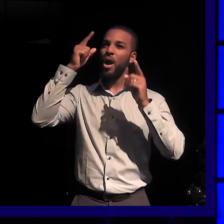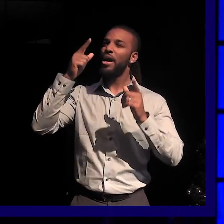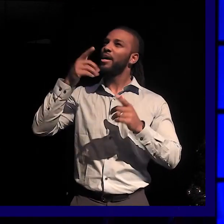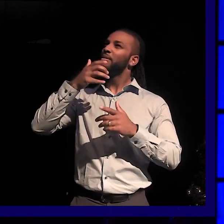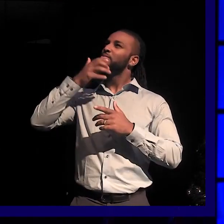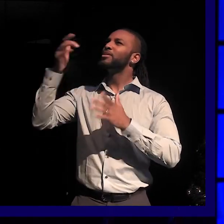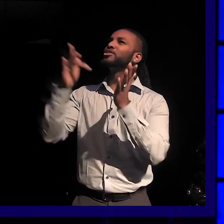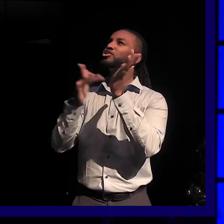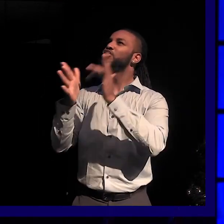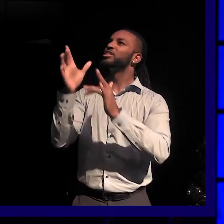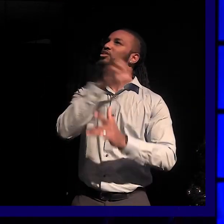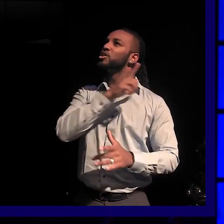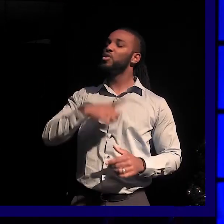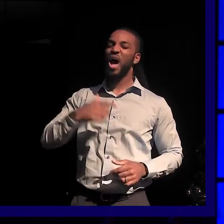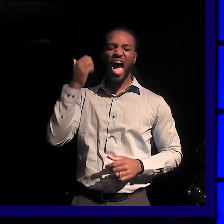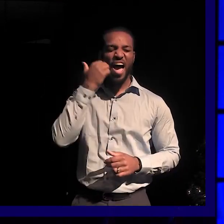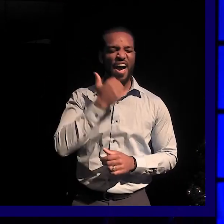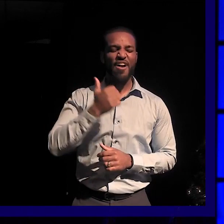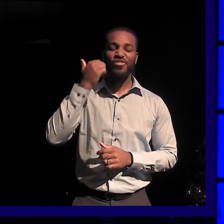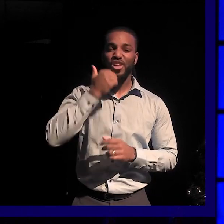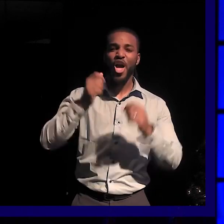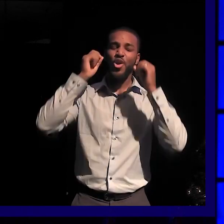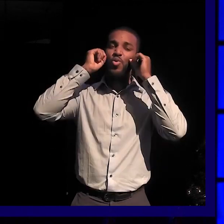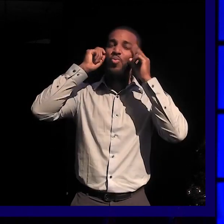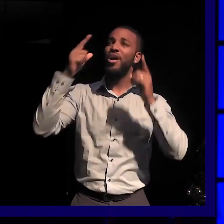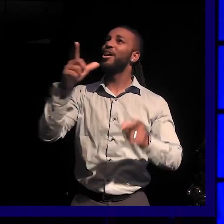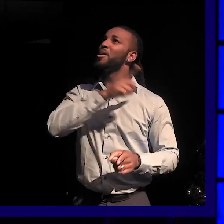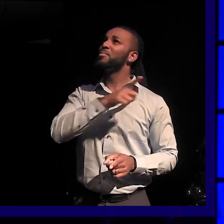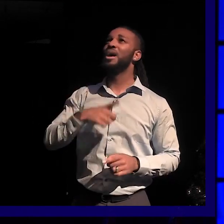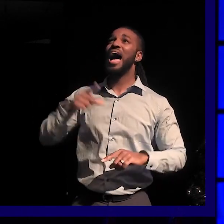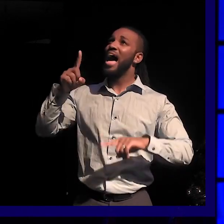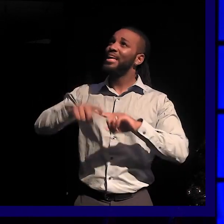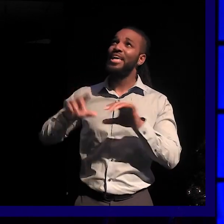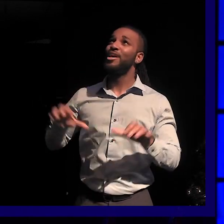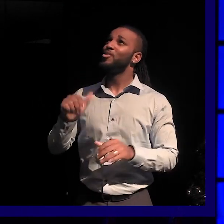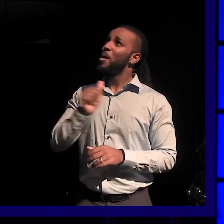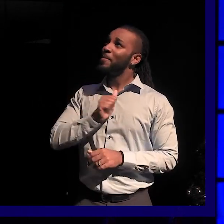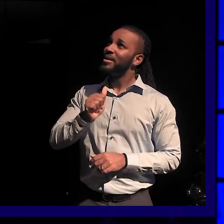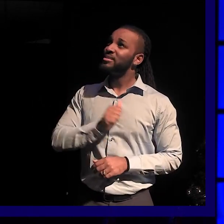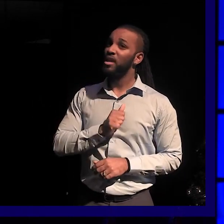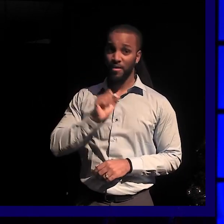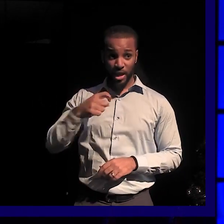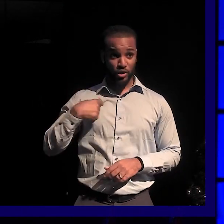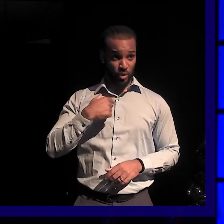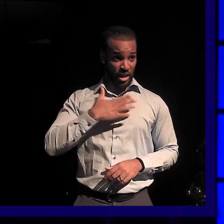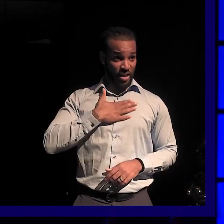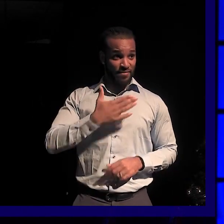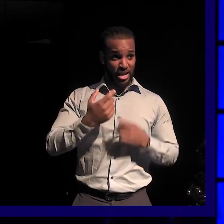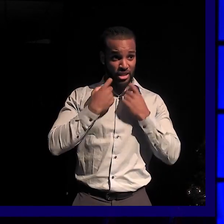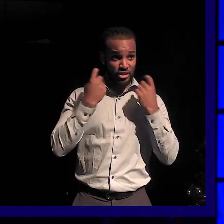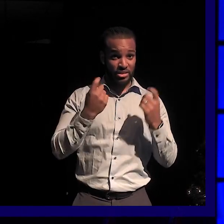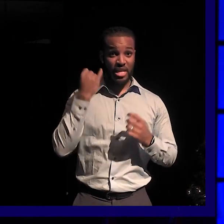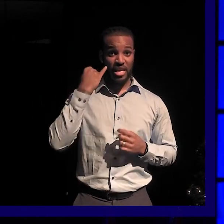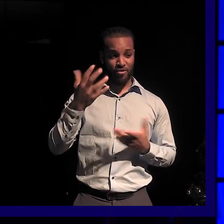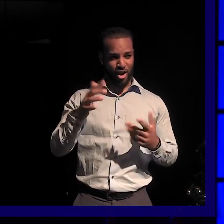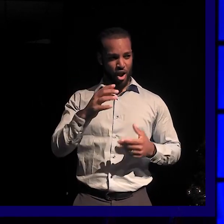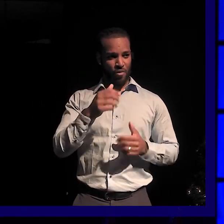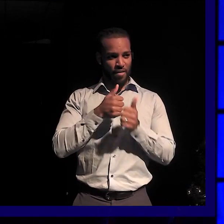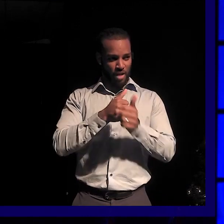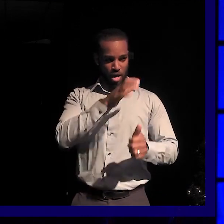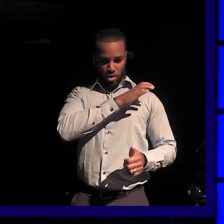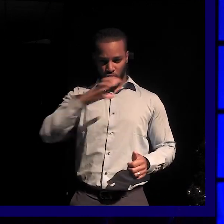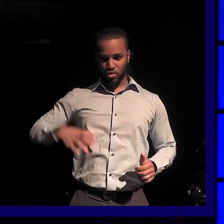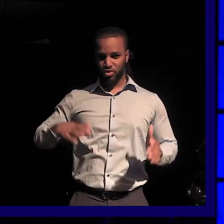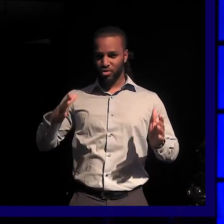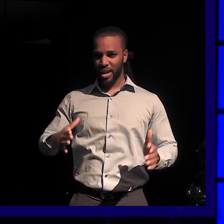Lord. Every day you get up and you confess, I cannot do it on my own. Yes, we do confess our sin, but if you're already a Christ follower, you don't confess